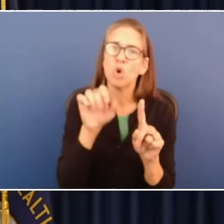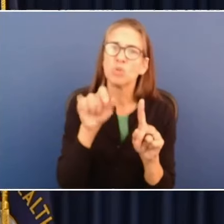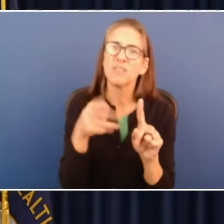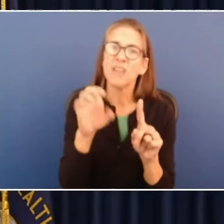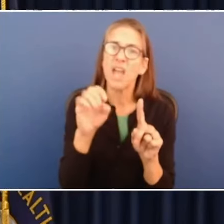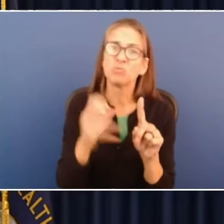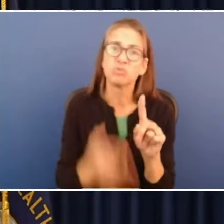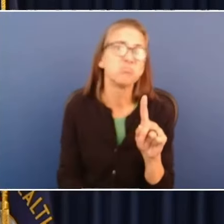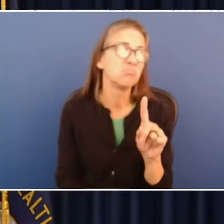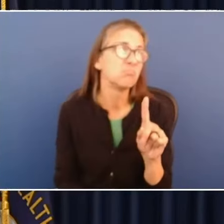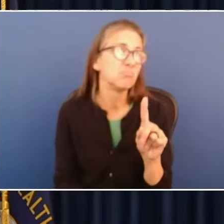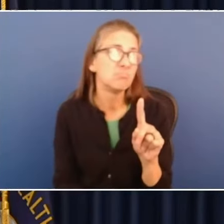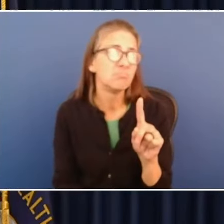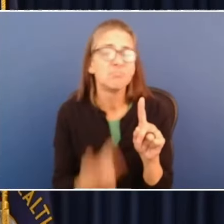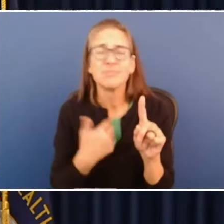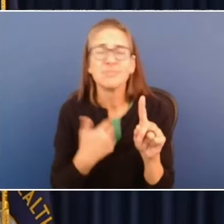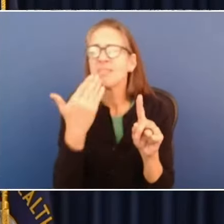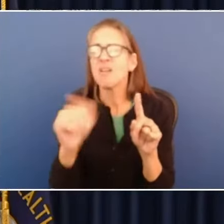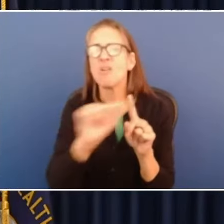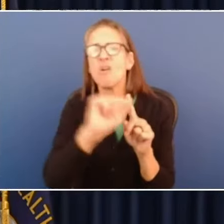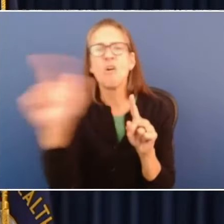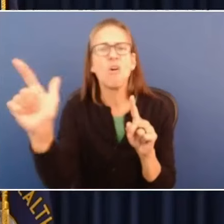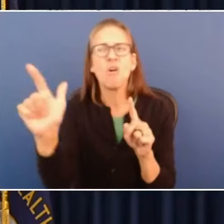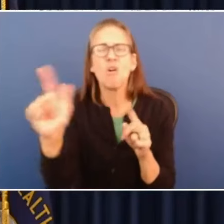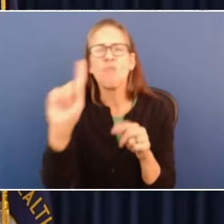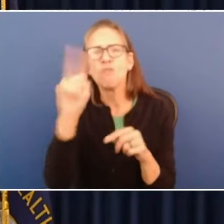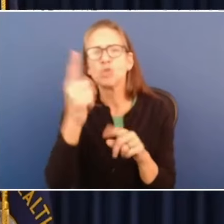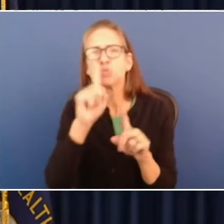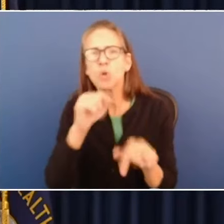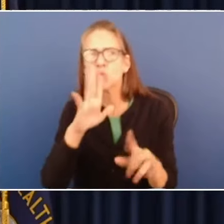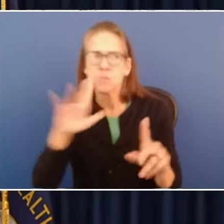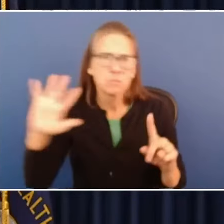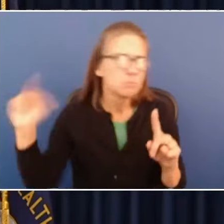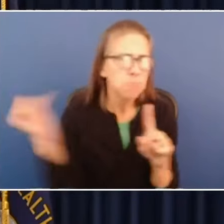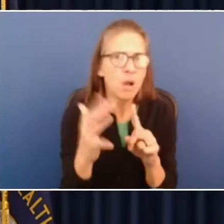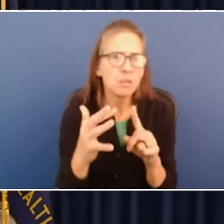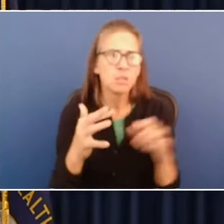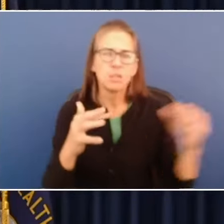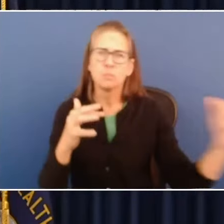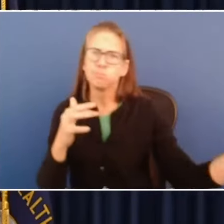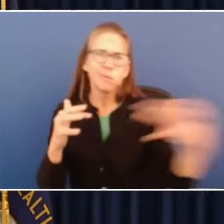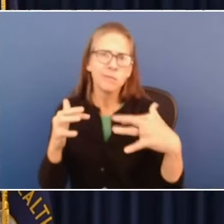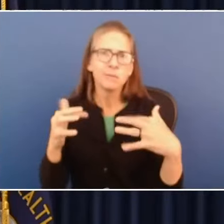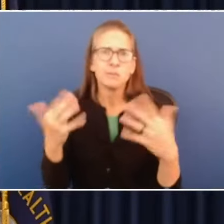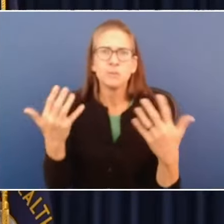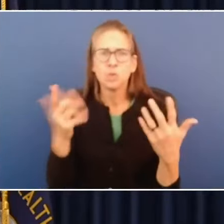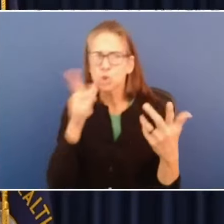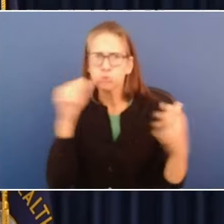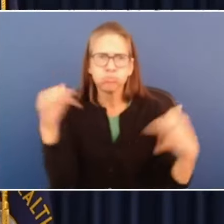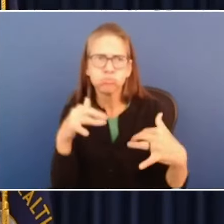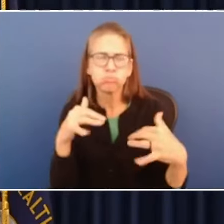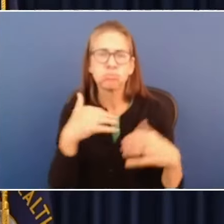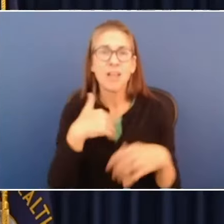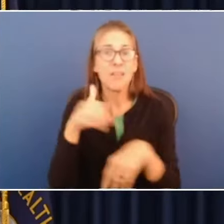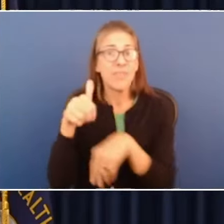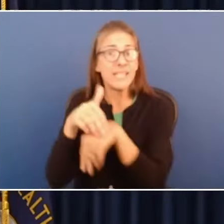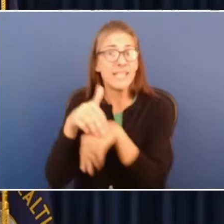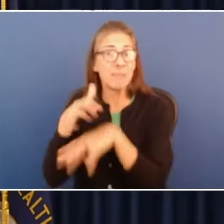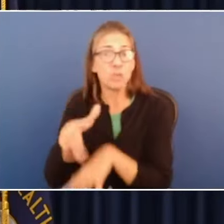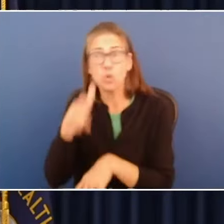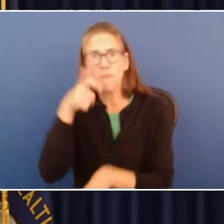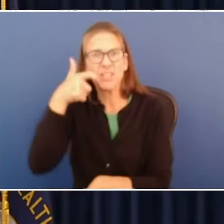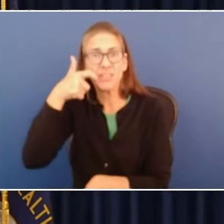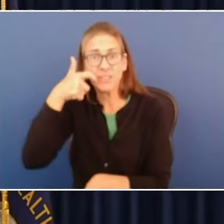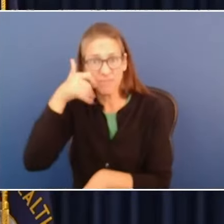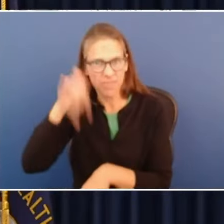of our first responders that rushed to the scene, our dispatchers. I got to talk to the dispatchers that took those calls. Their